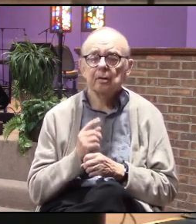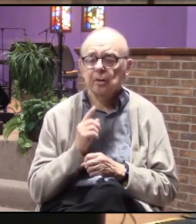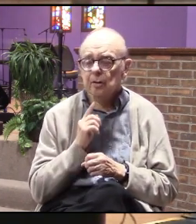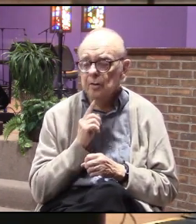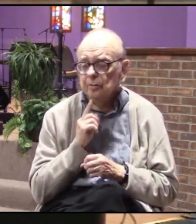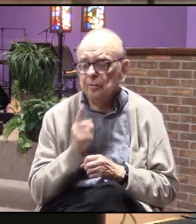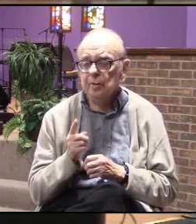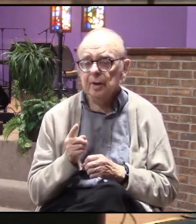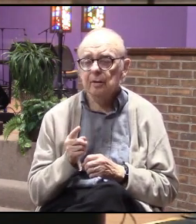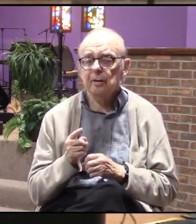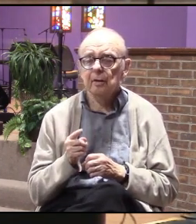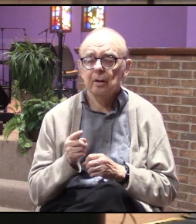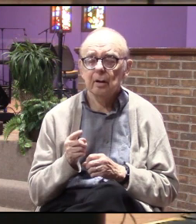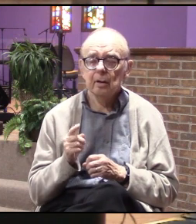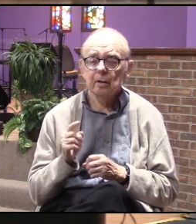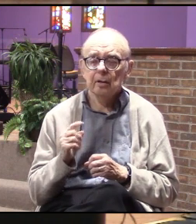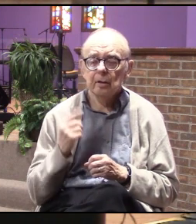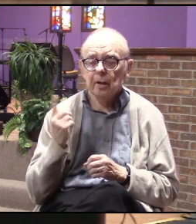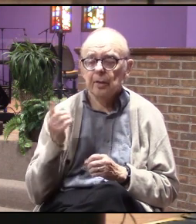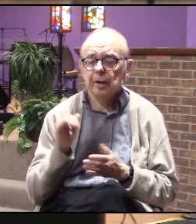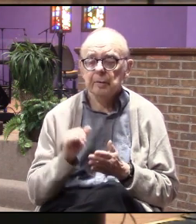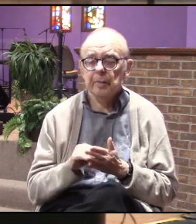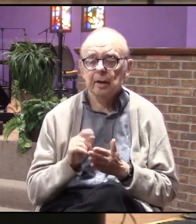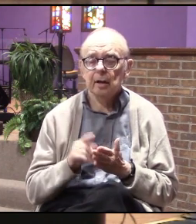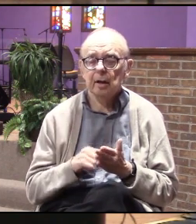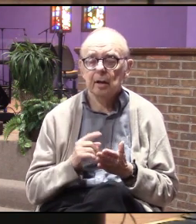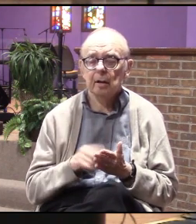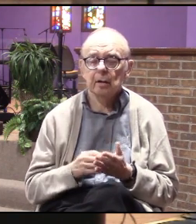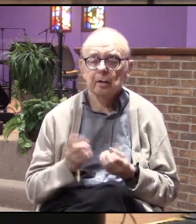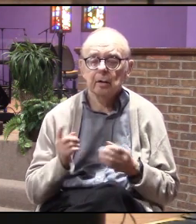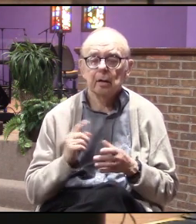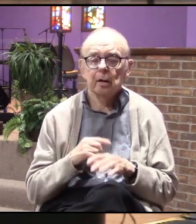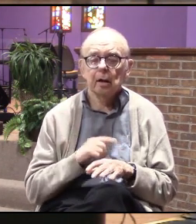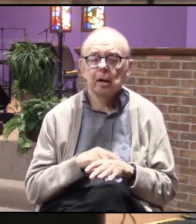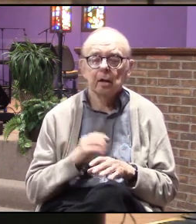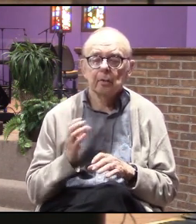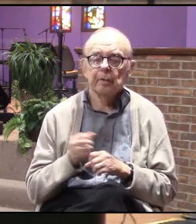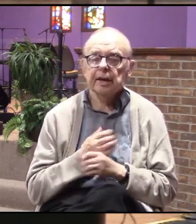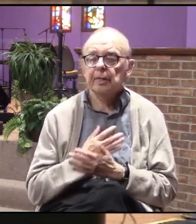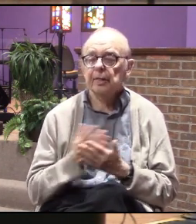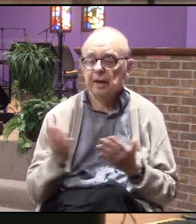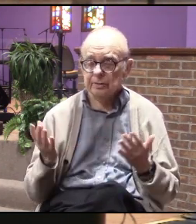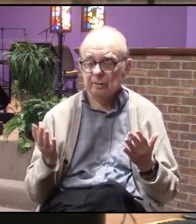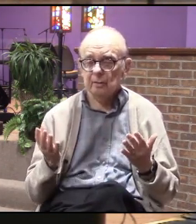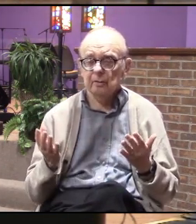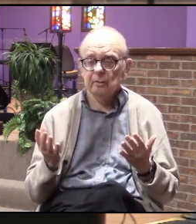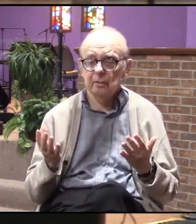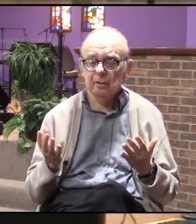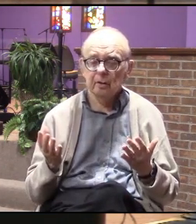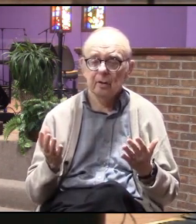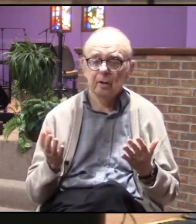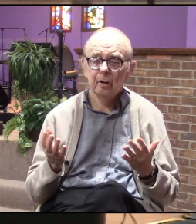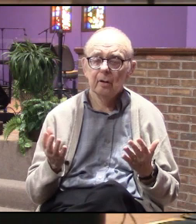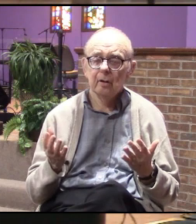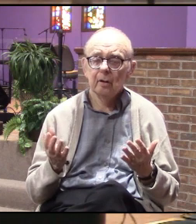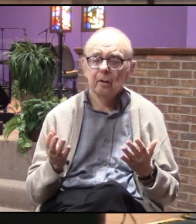really, when you think about it sometimes, there's a lot of times when we get things or receive